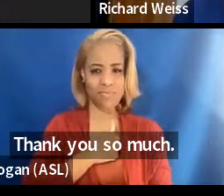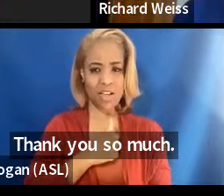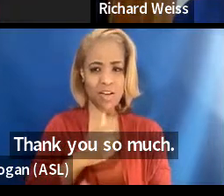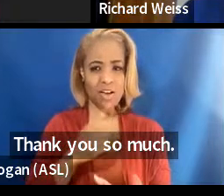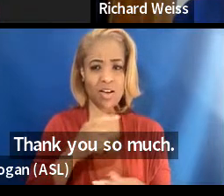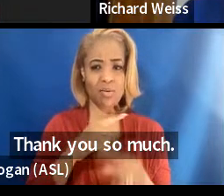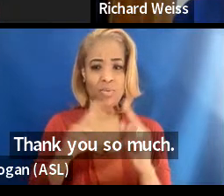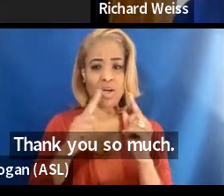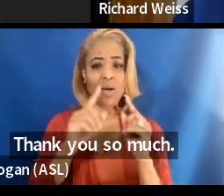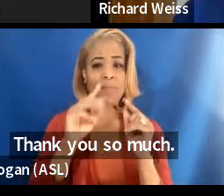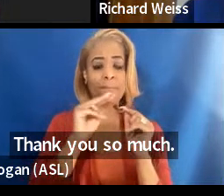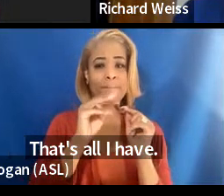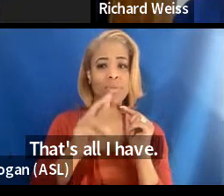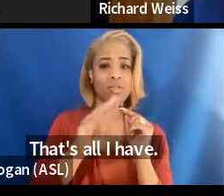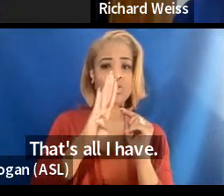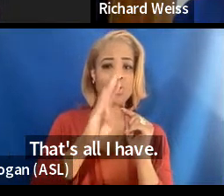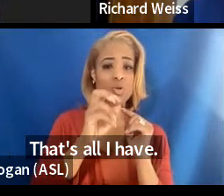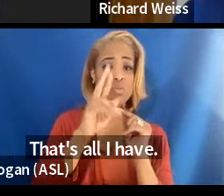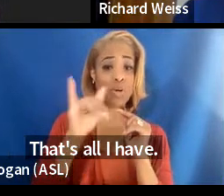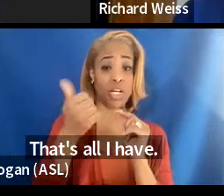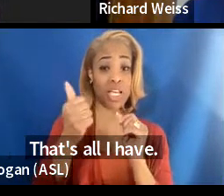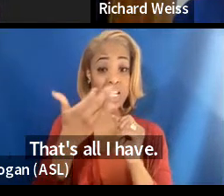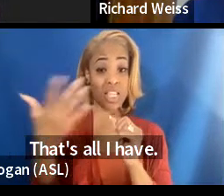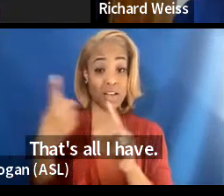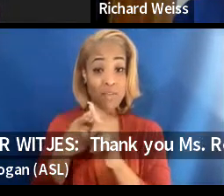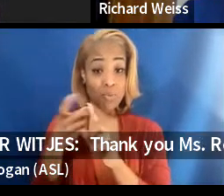Mike, Mr. Brady, anything from you?